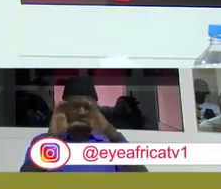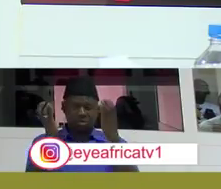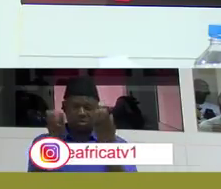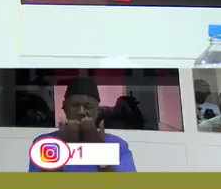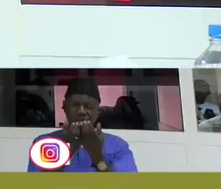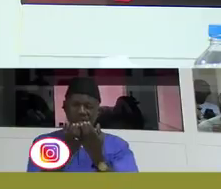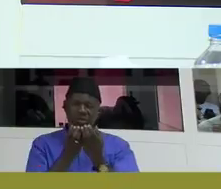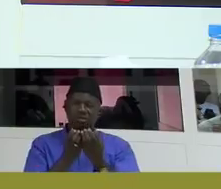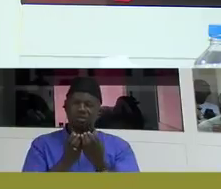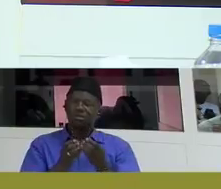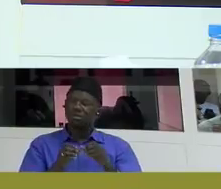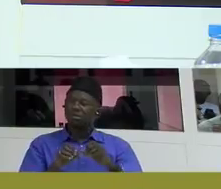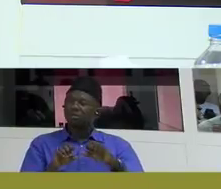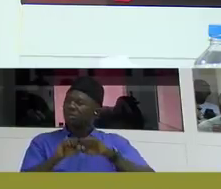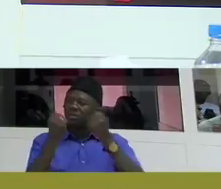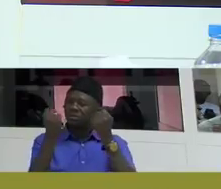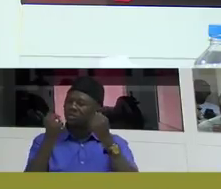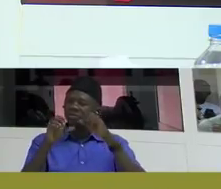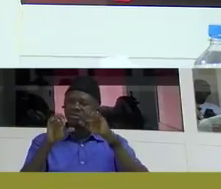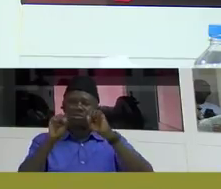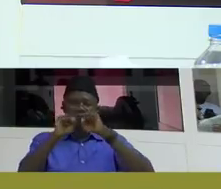disruption within societies,